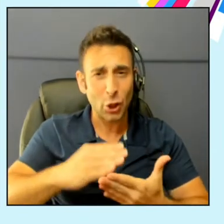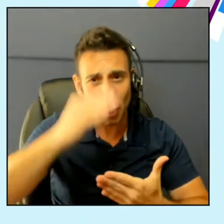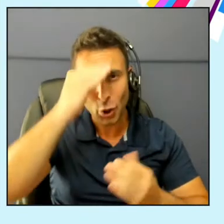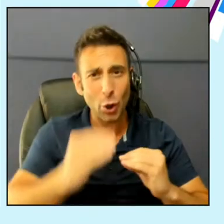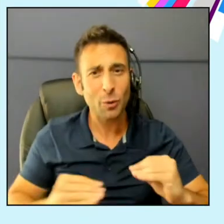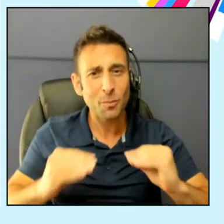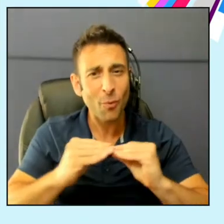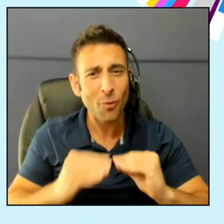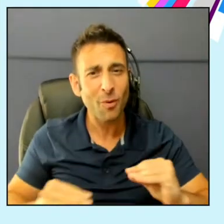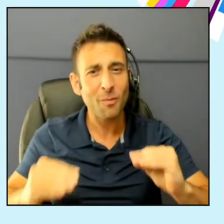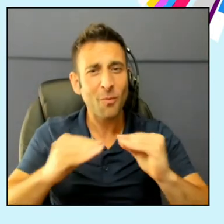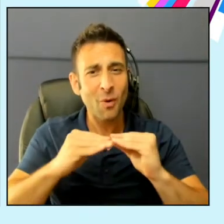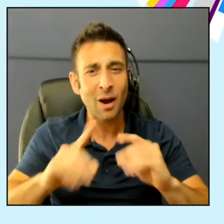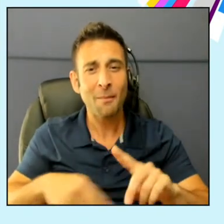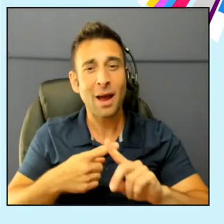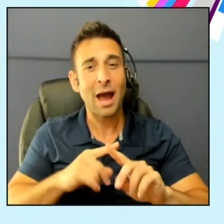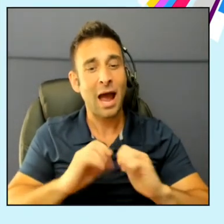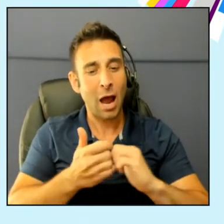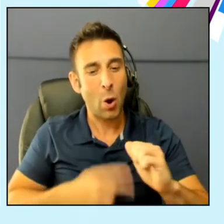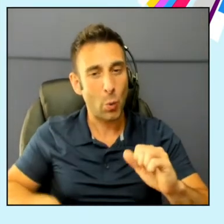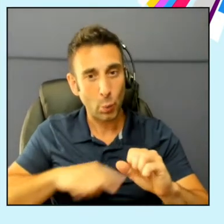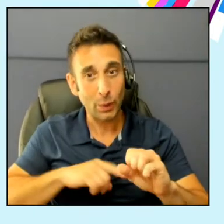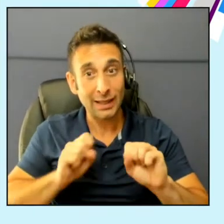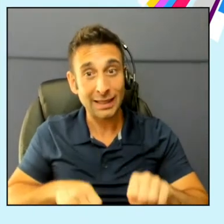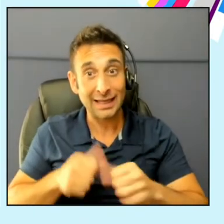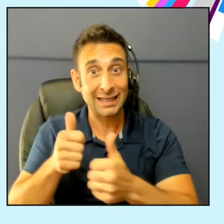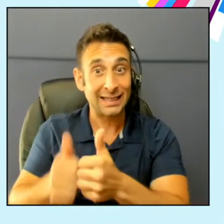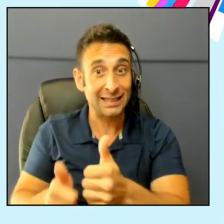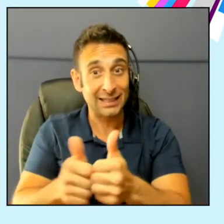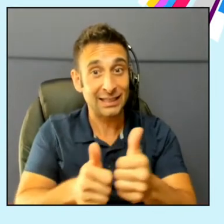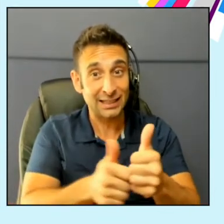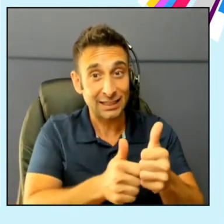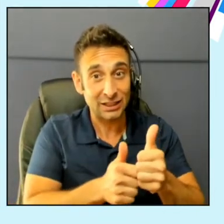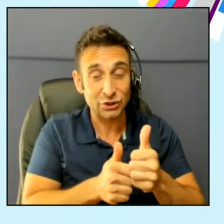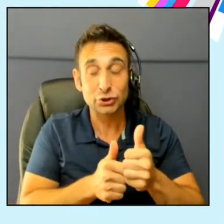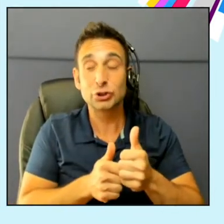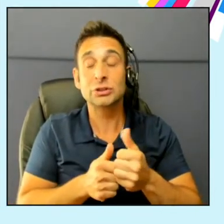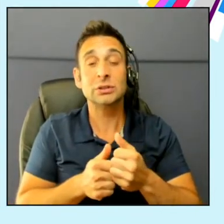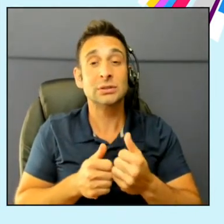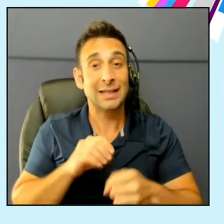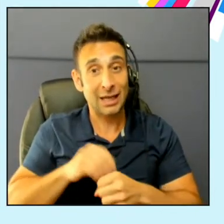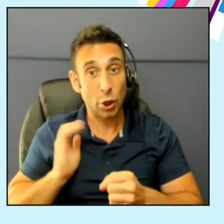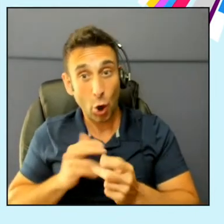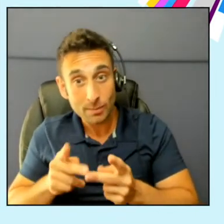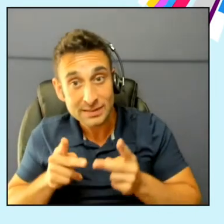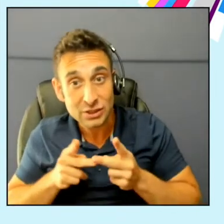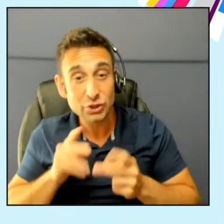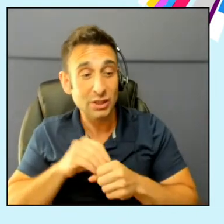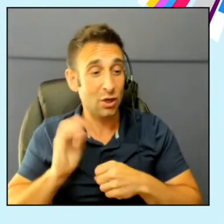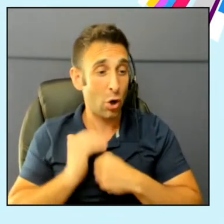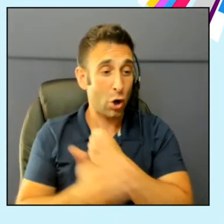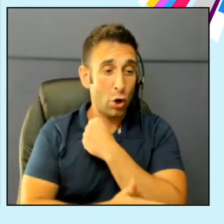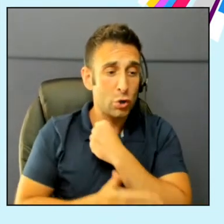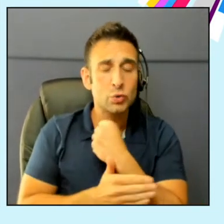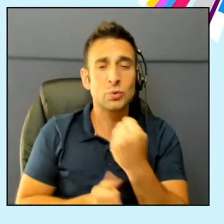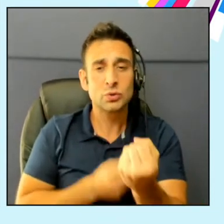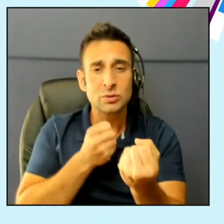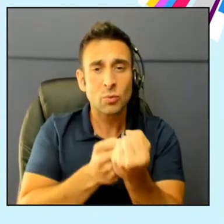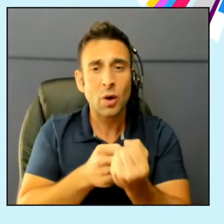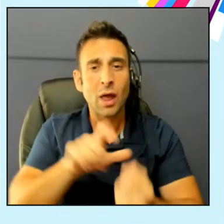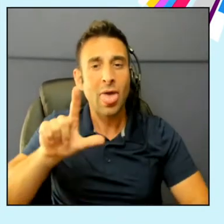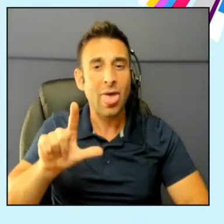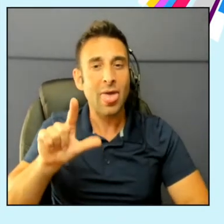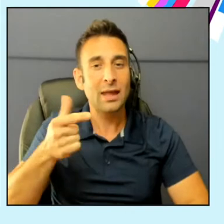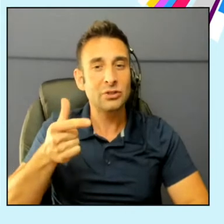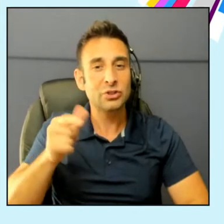about what we can do in each of our positions in each of our countries to help the